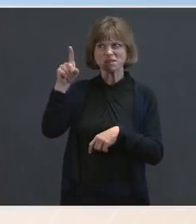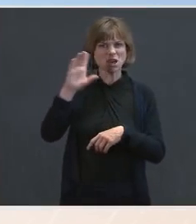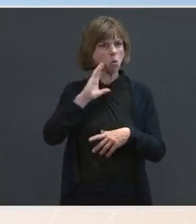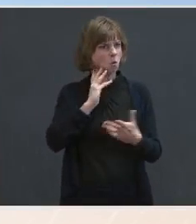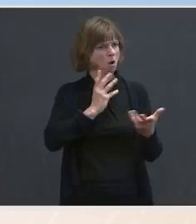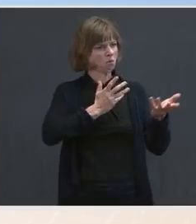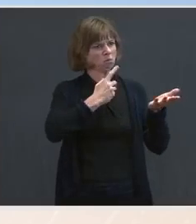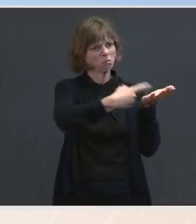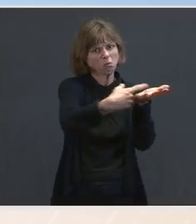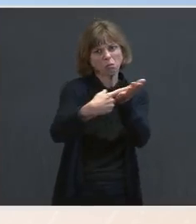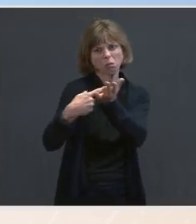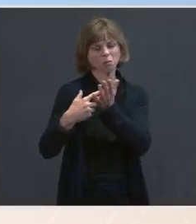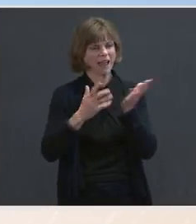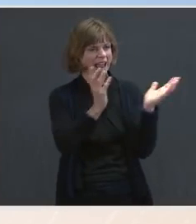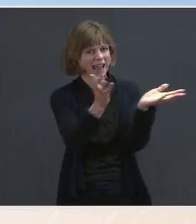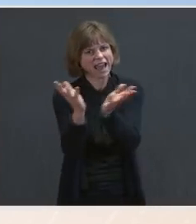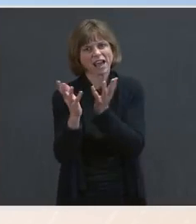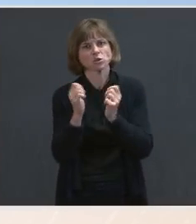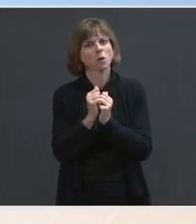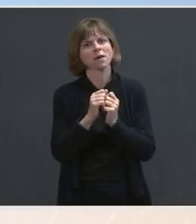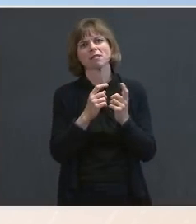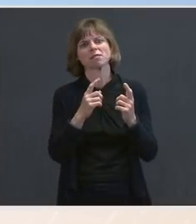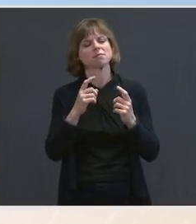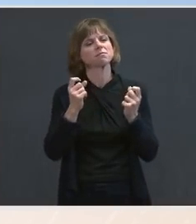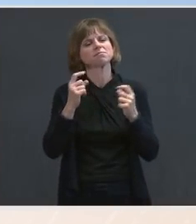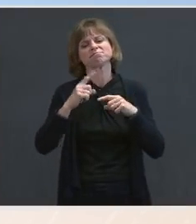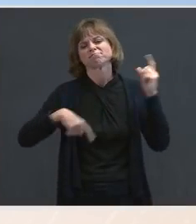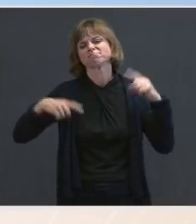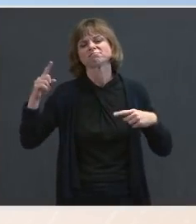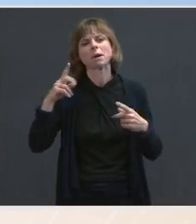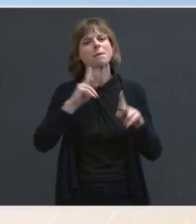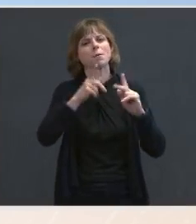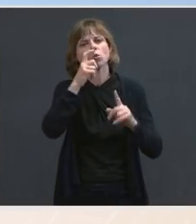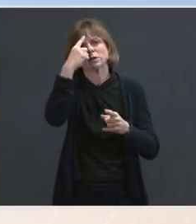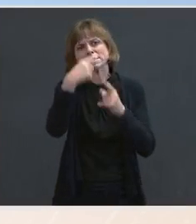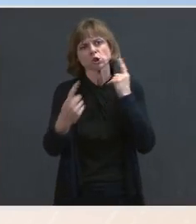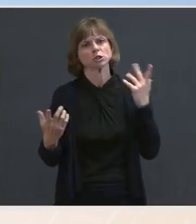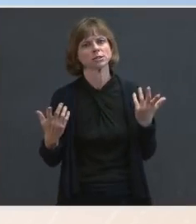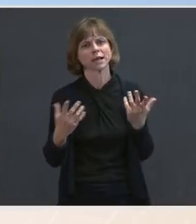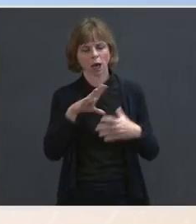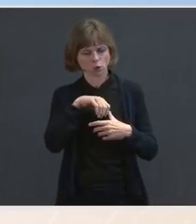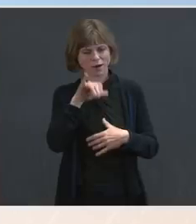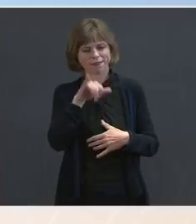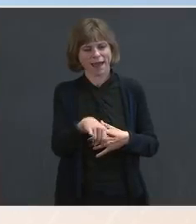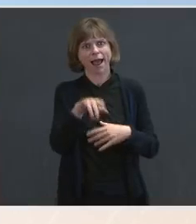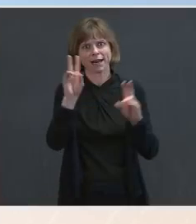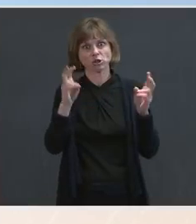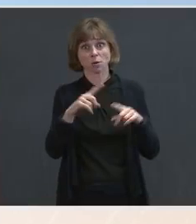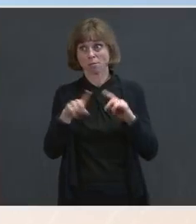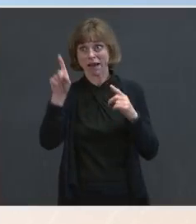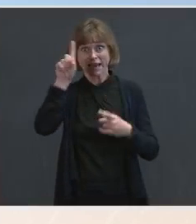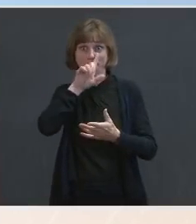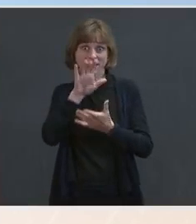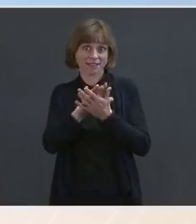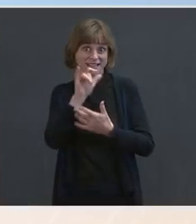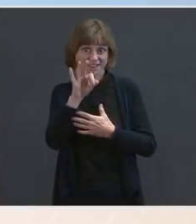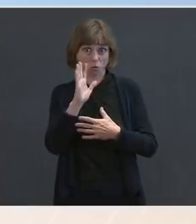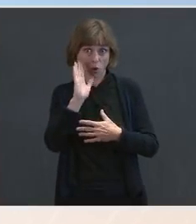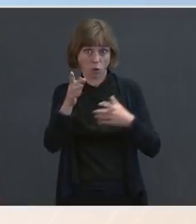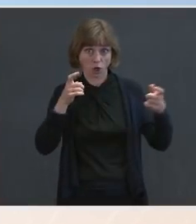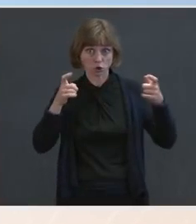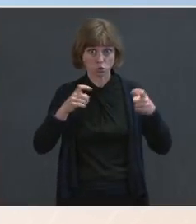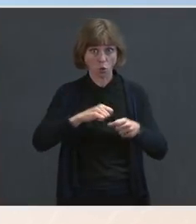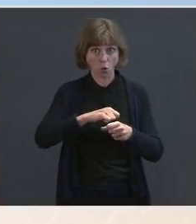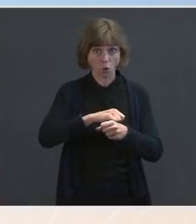and talk with people who disagree with him on a range of issues, including this one. But he believes that if we're going to get this pandemic under control, we need to